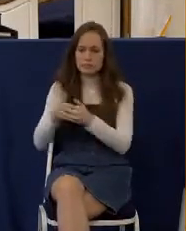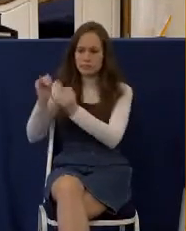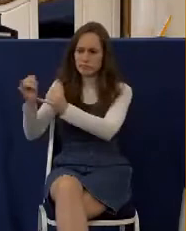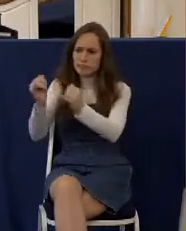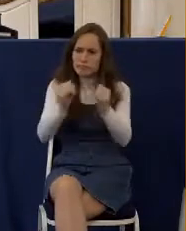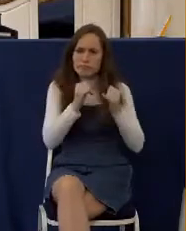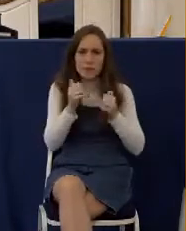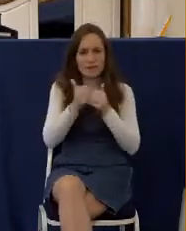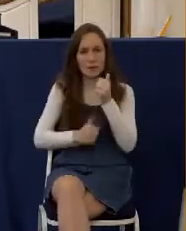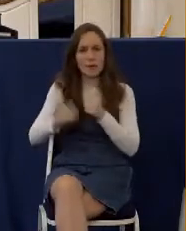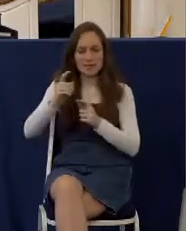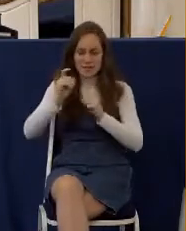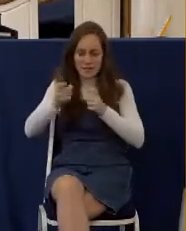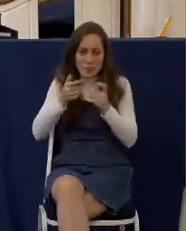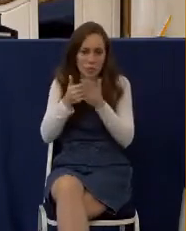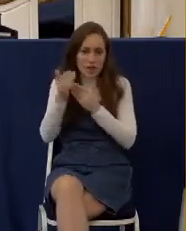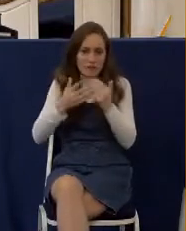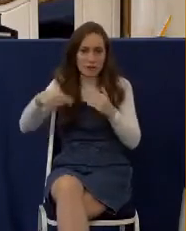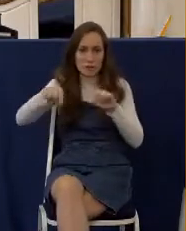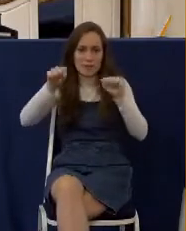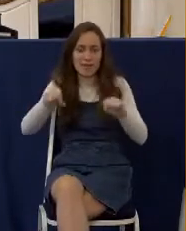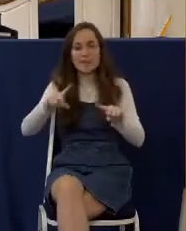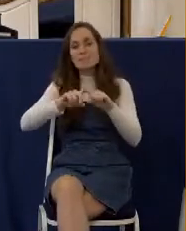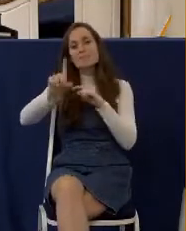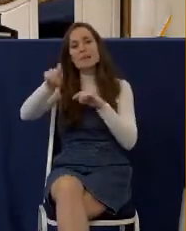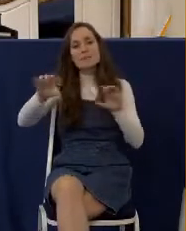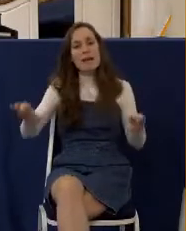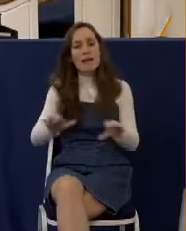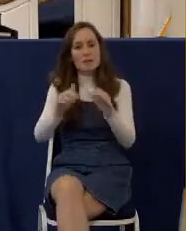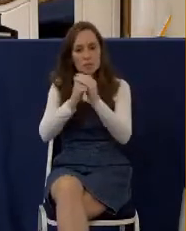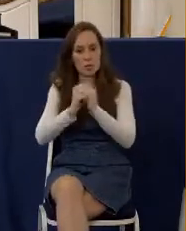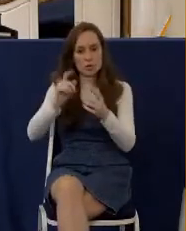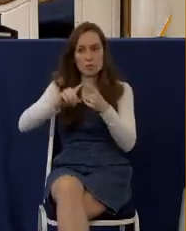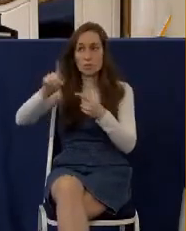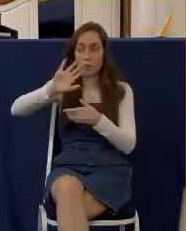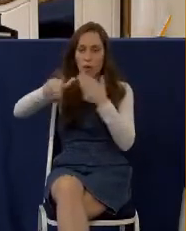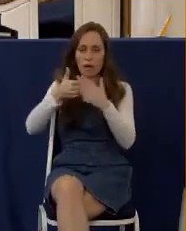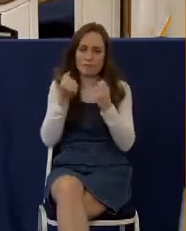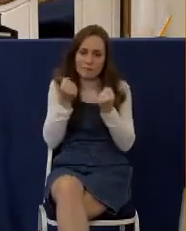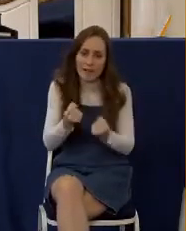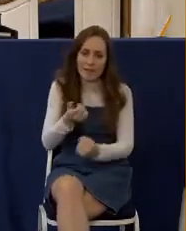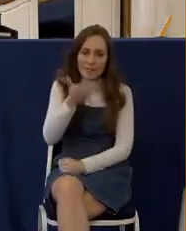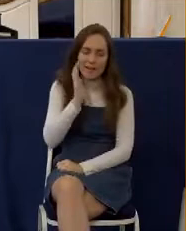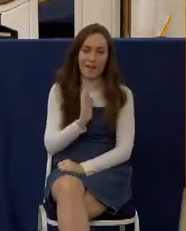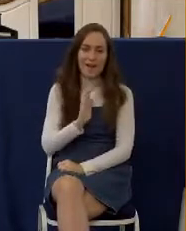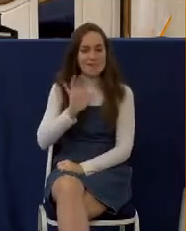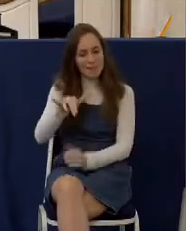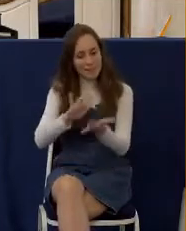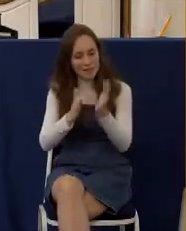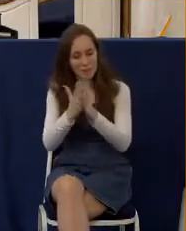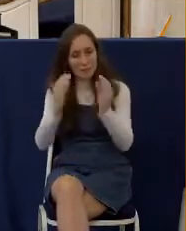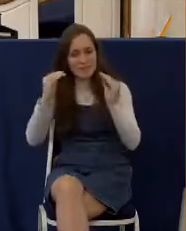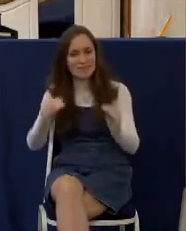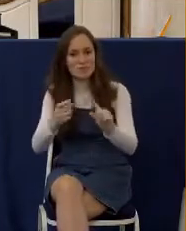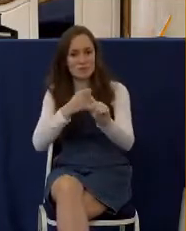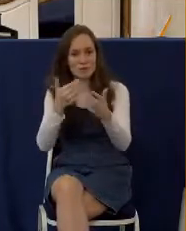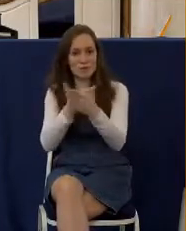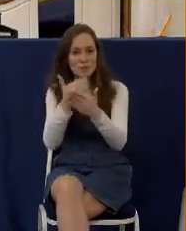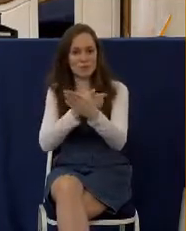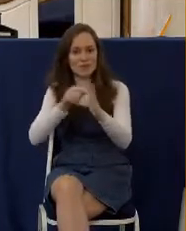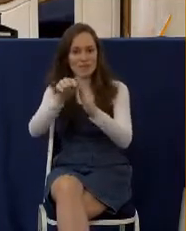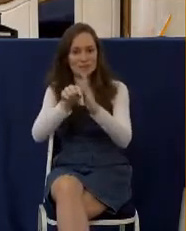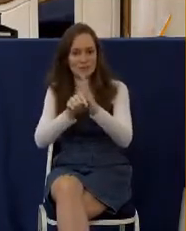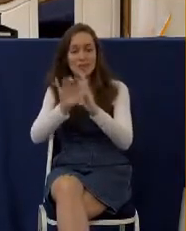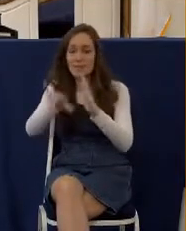give what you can, but whatever it is, do it as an act of worship unto Almighty God. And that's what the Bible teaches in the New Testament. And that's what